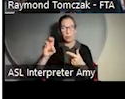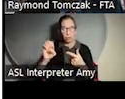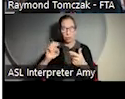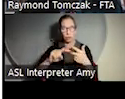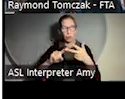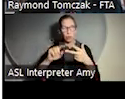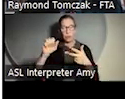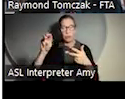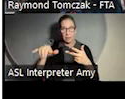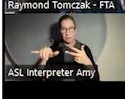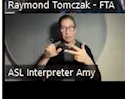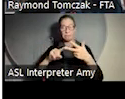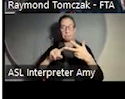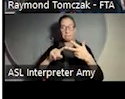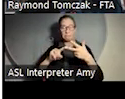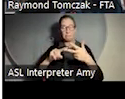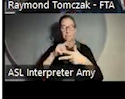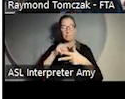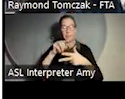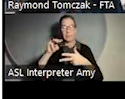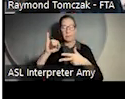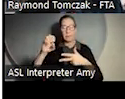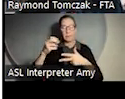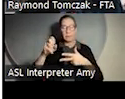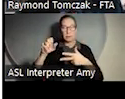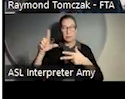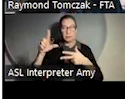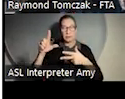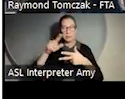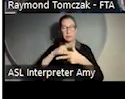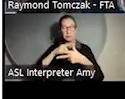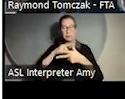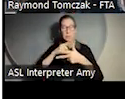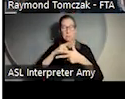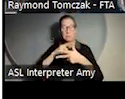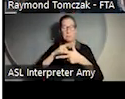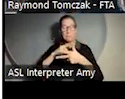Amy Whitman. Is Michael Hirachi with us?